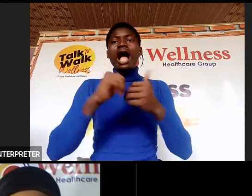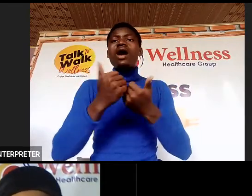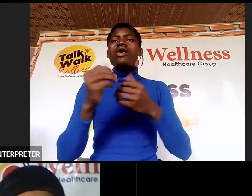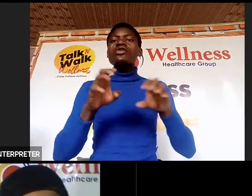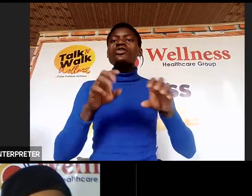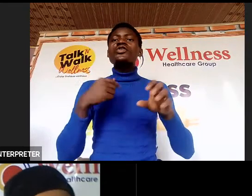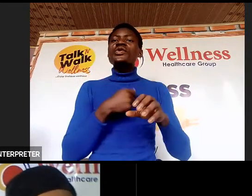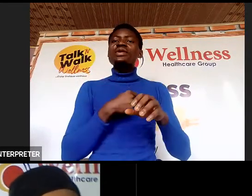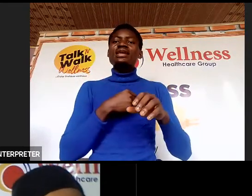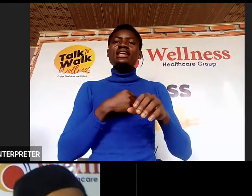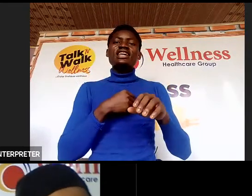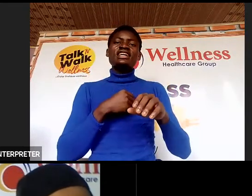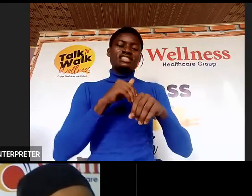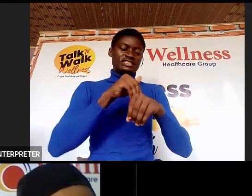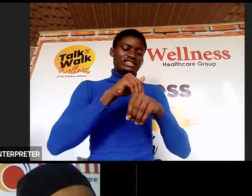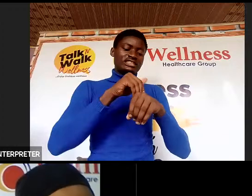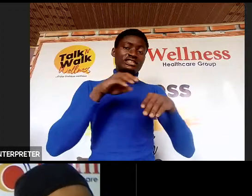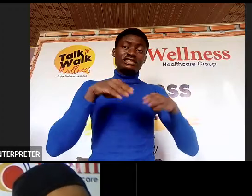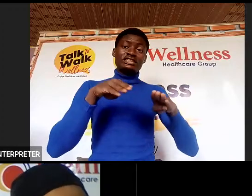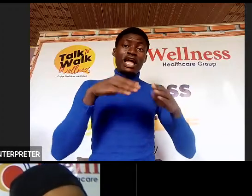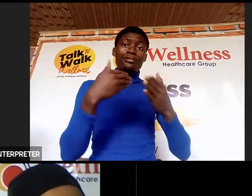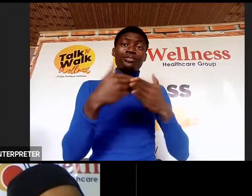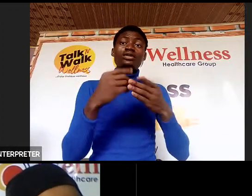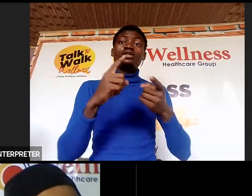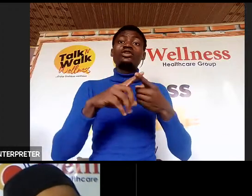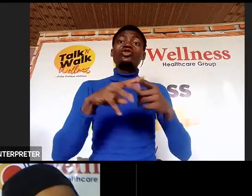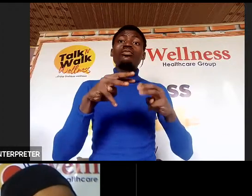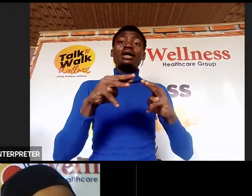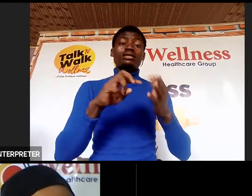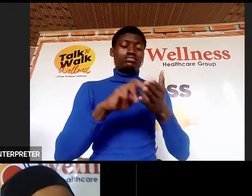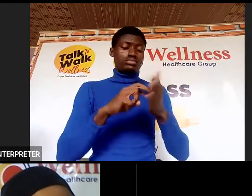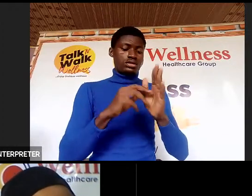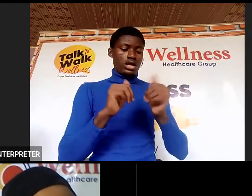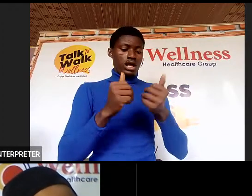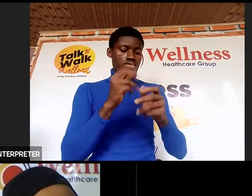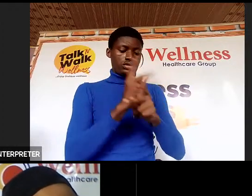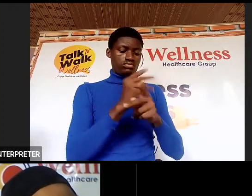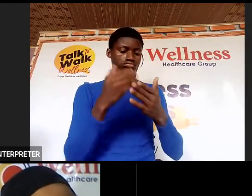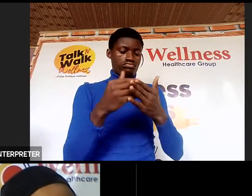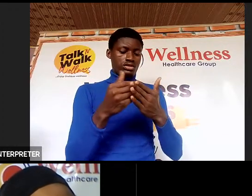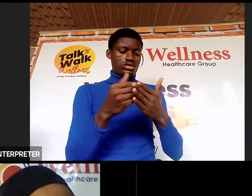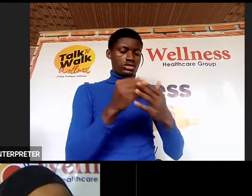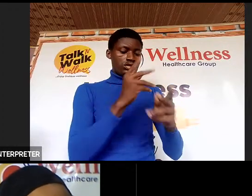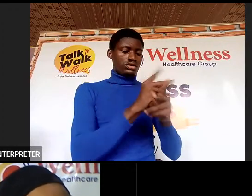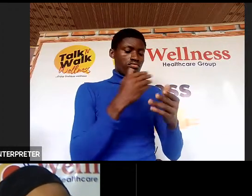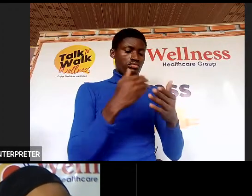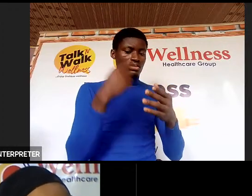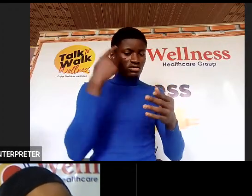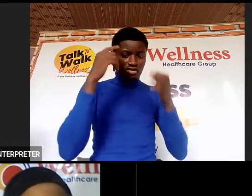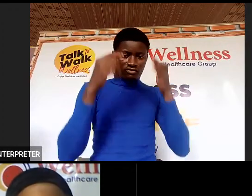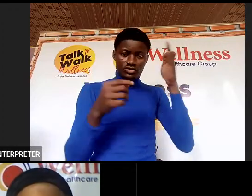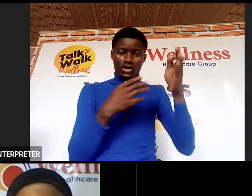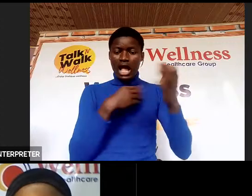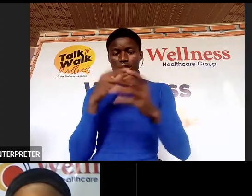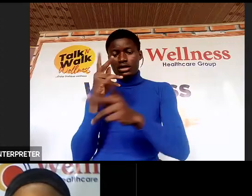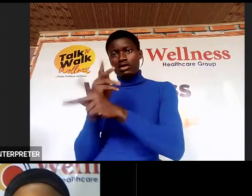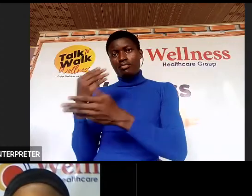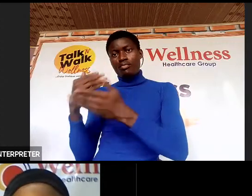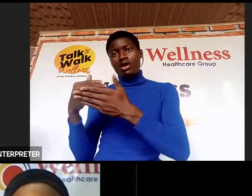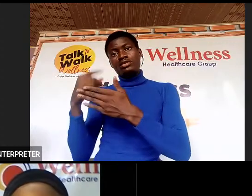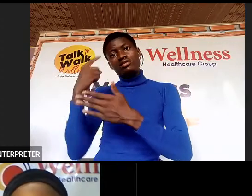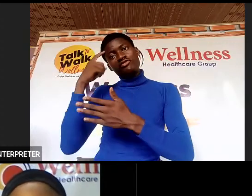answer that question in two ways. And when it comes to money, like I said, each person has to be on the driver's seat.